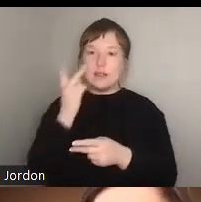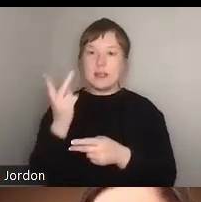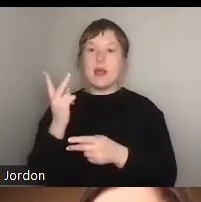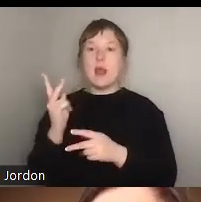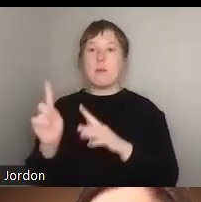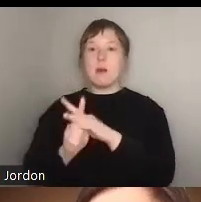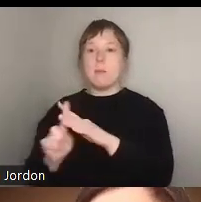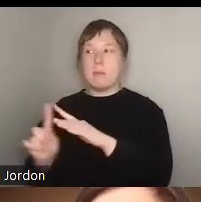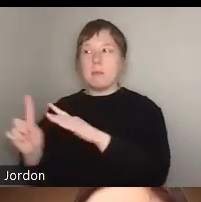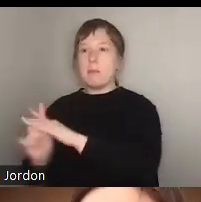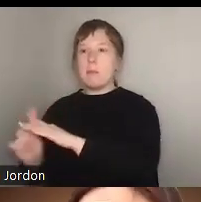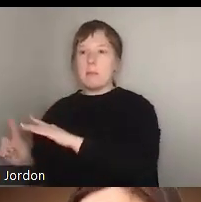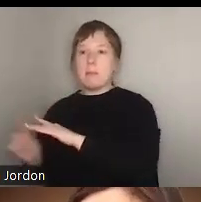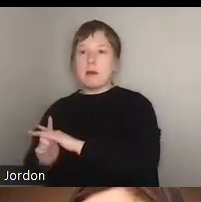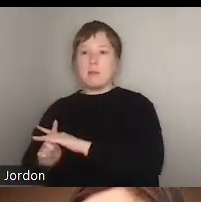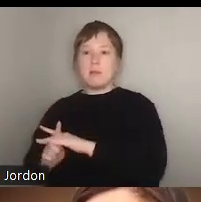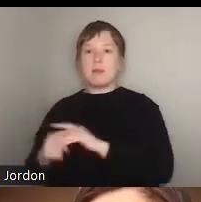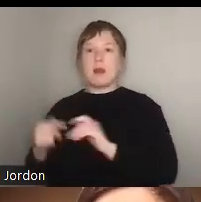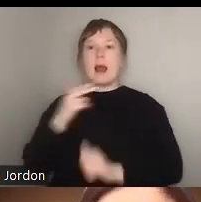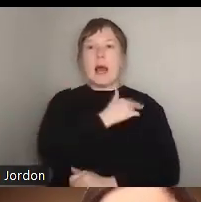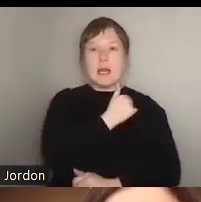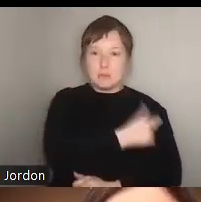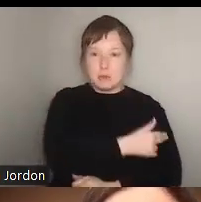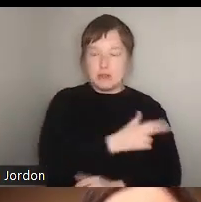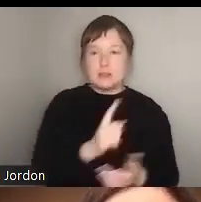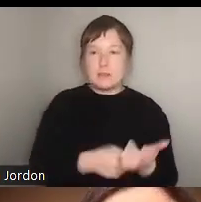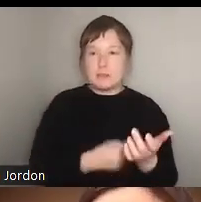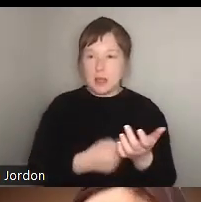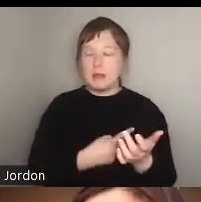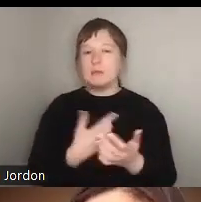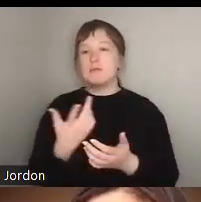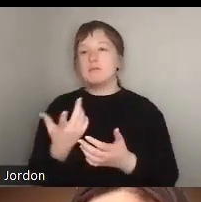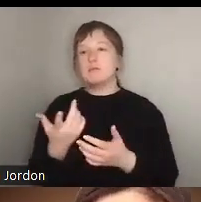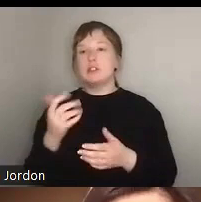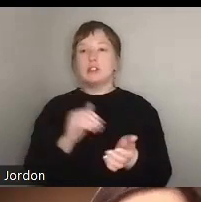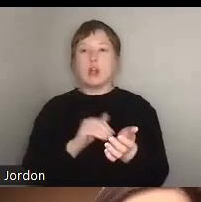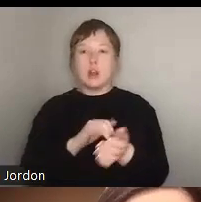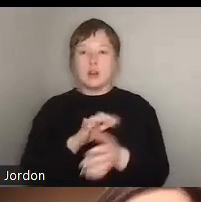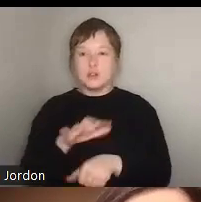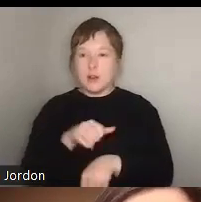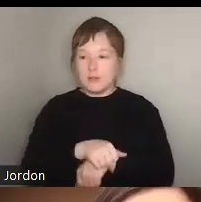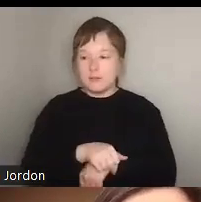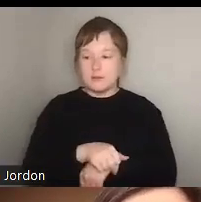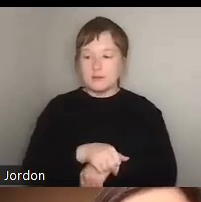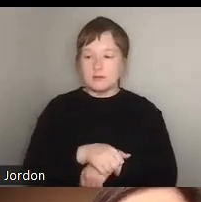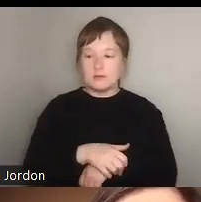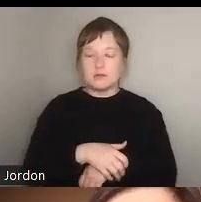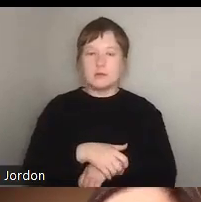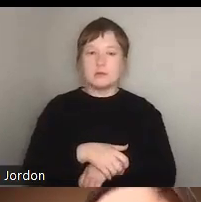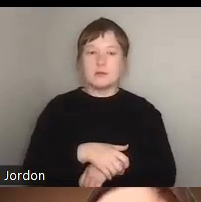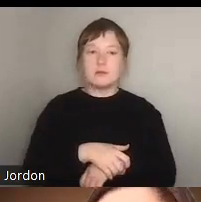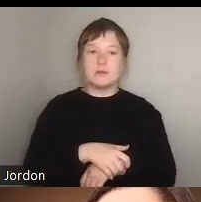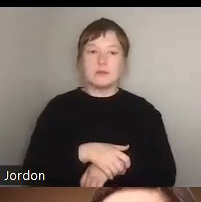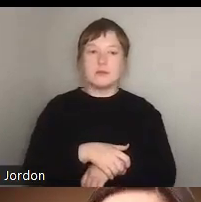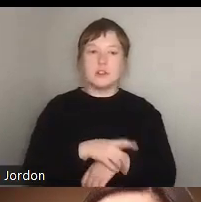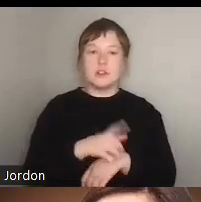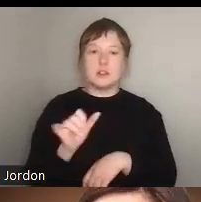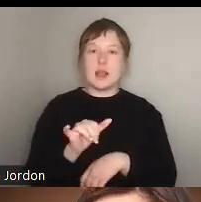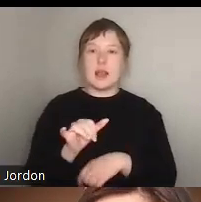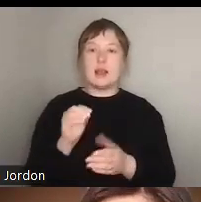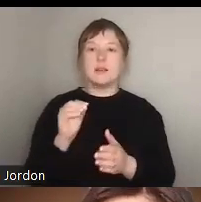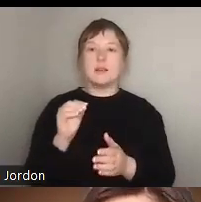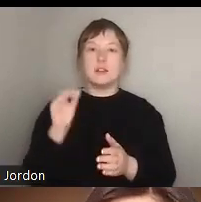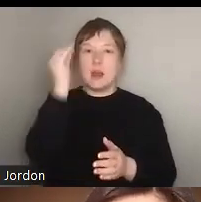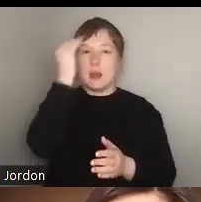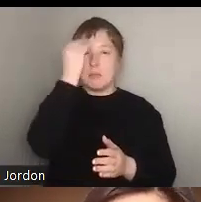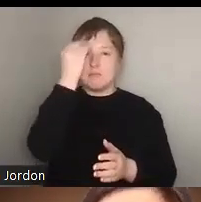up in more places. For example, you'll see it in hospitals sometimes. You'll see it in doctors' offices. It's just almost like planting the seed a little